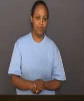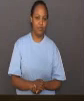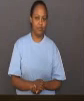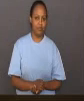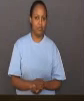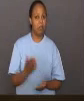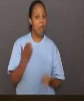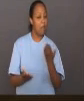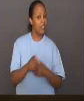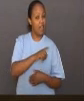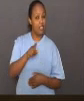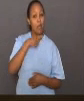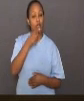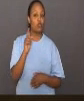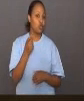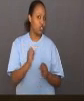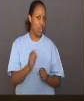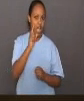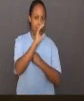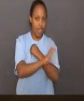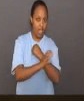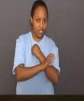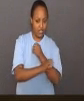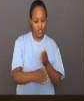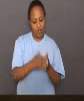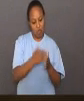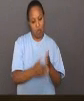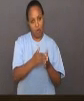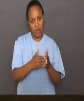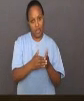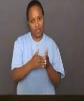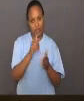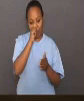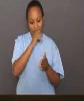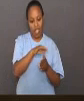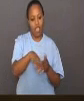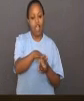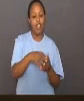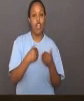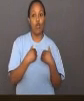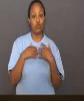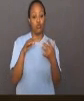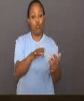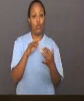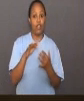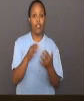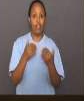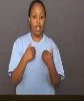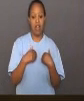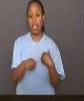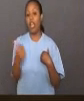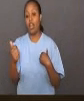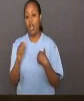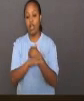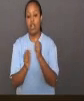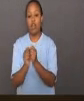Perhaps you said that if a country bordering Ethiopia is at war with another